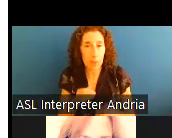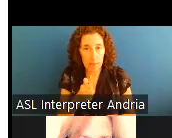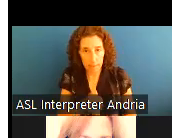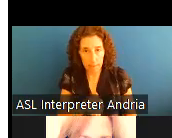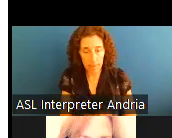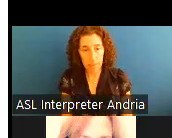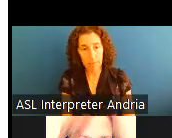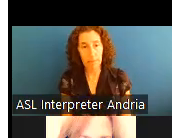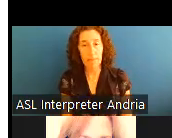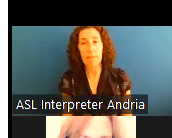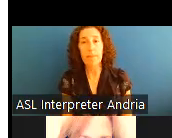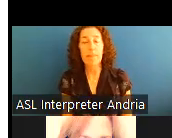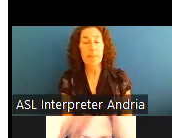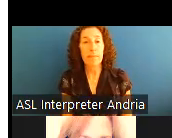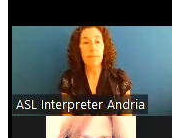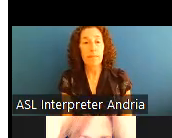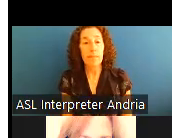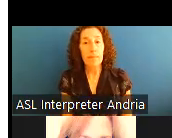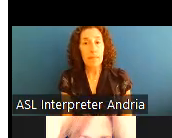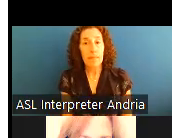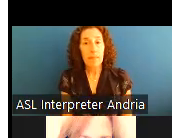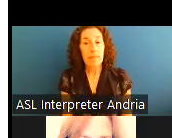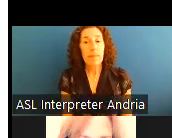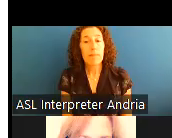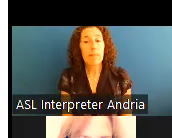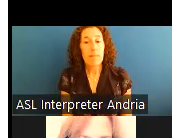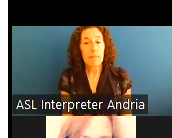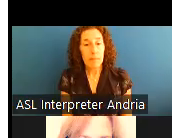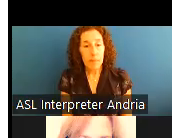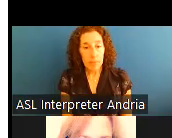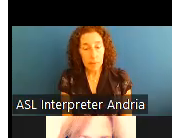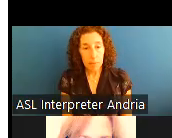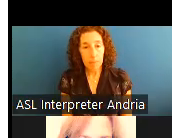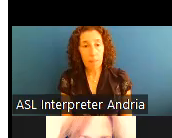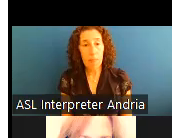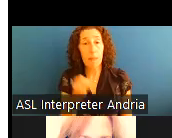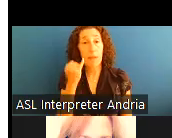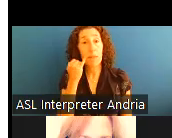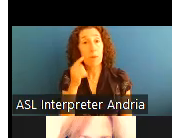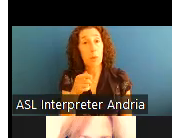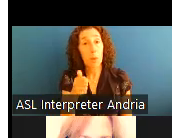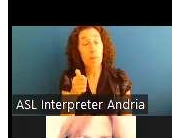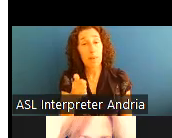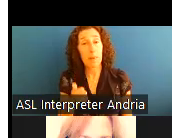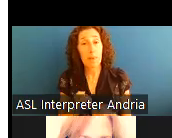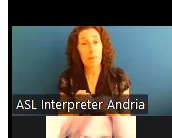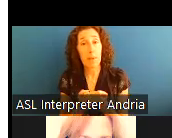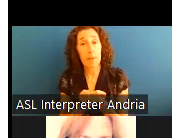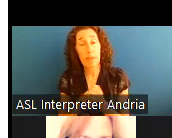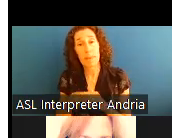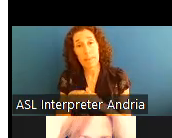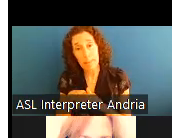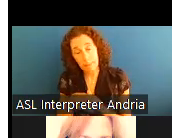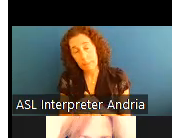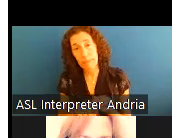It is important to be aware of what to do if you are in the exam room. So, for example, these may seem like common sense,